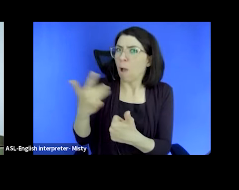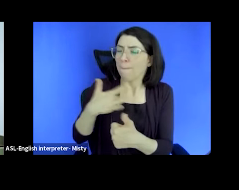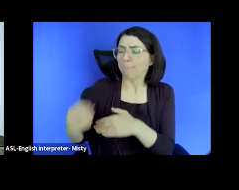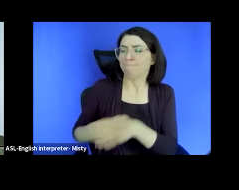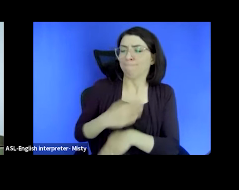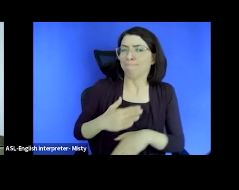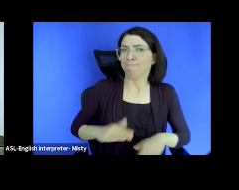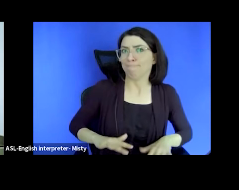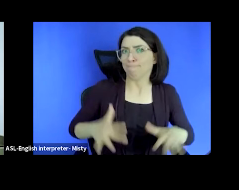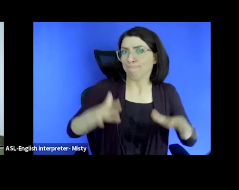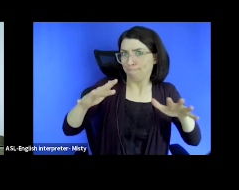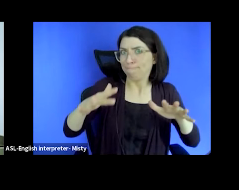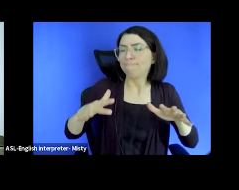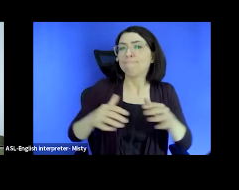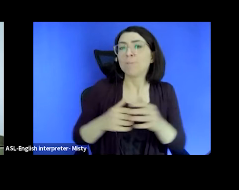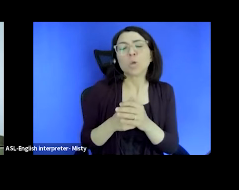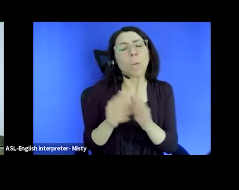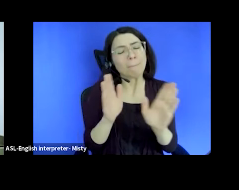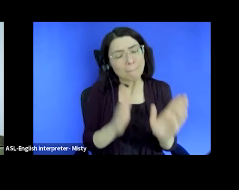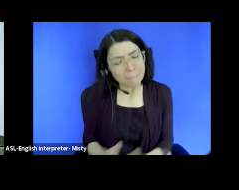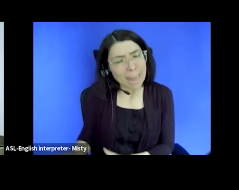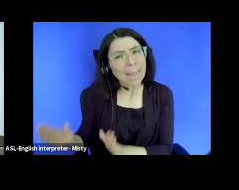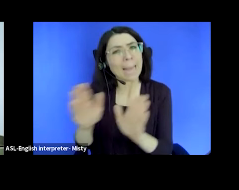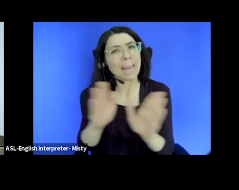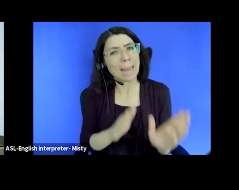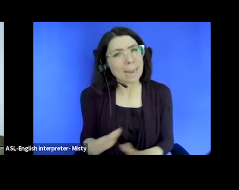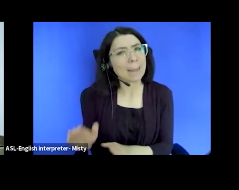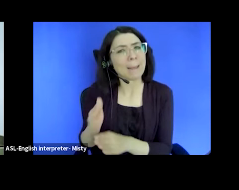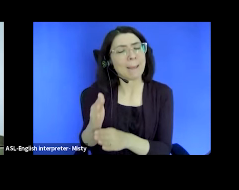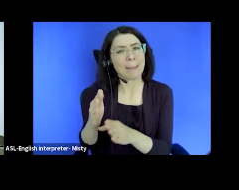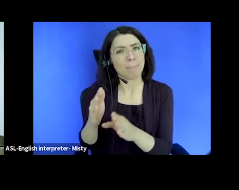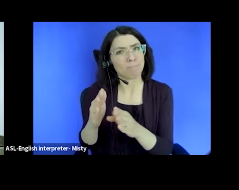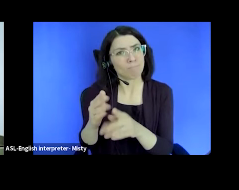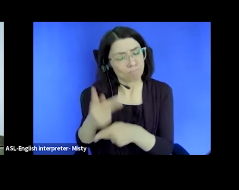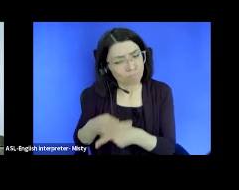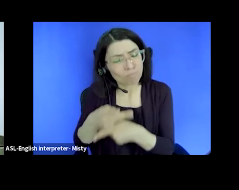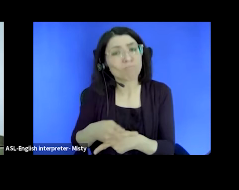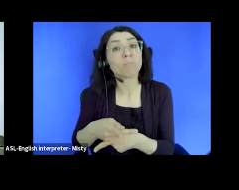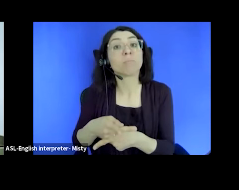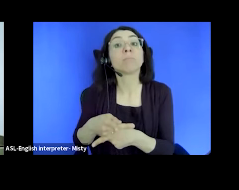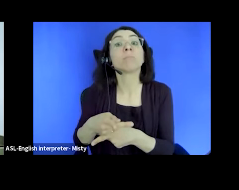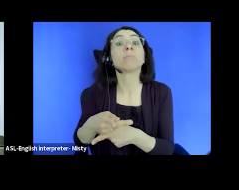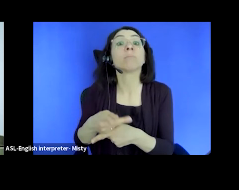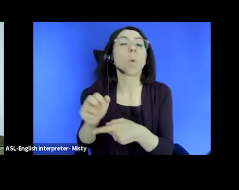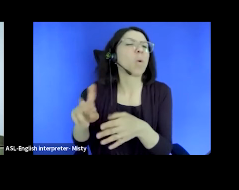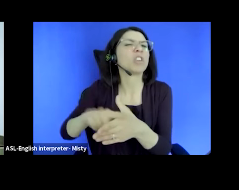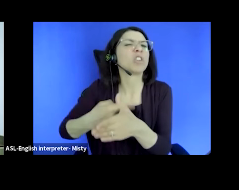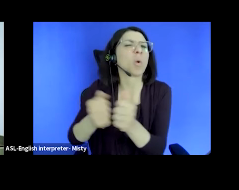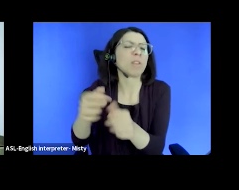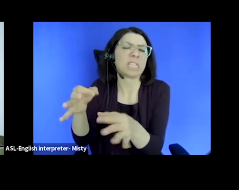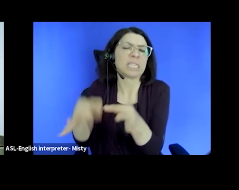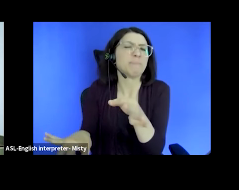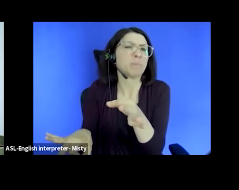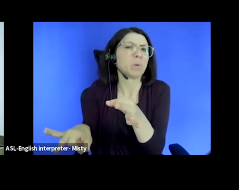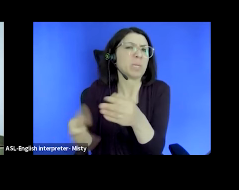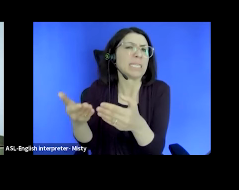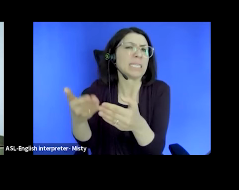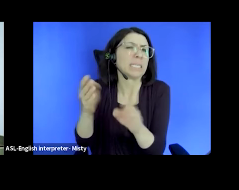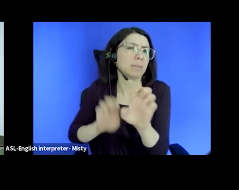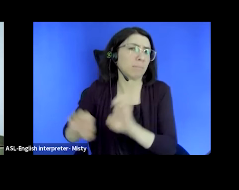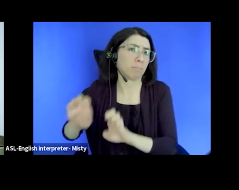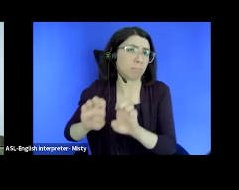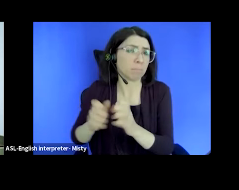that you plan it carefully so that the results will be clear. Also, you may need to start with an easier experiment. So again, that same caveat that I